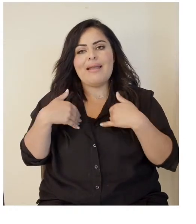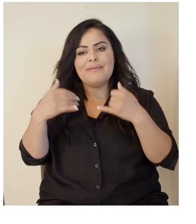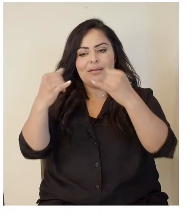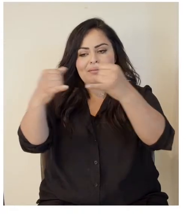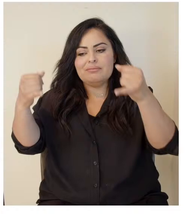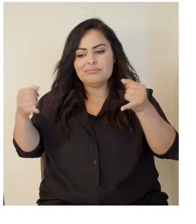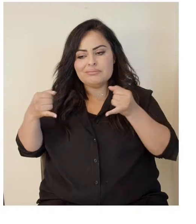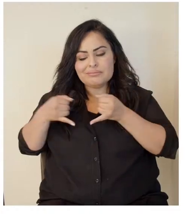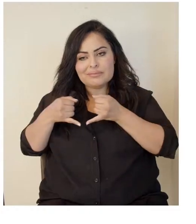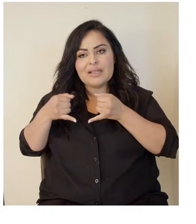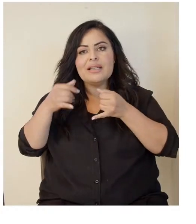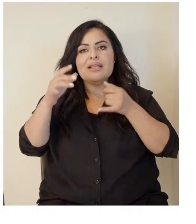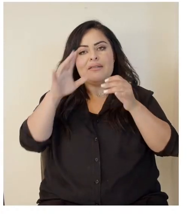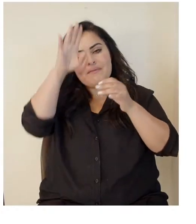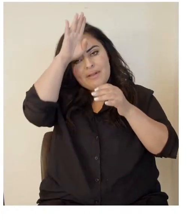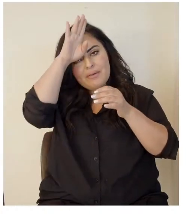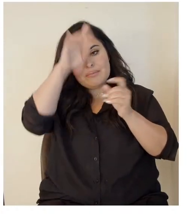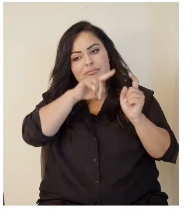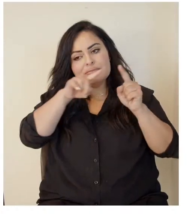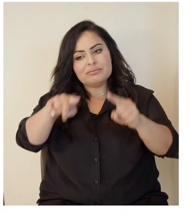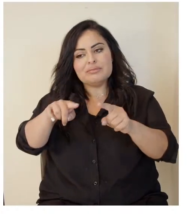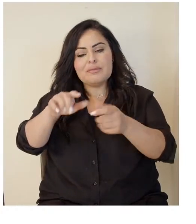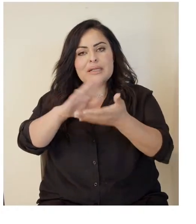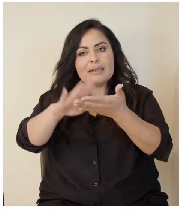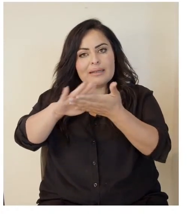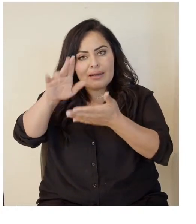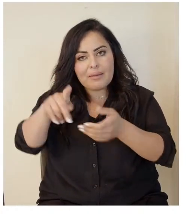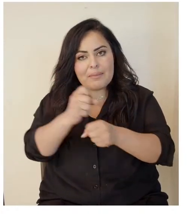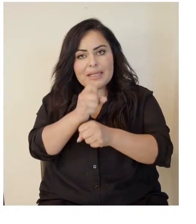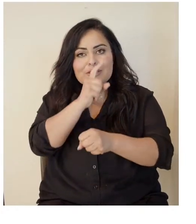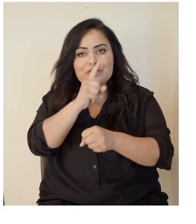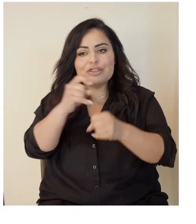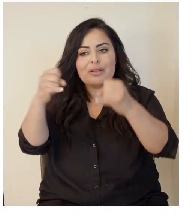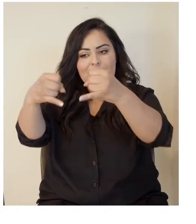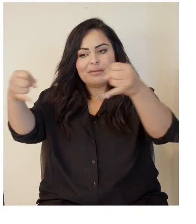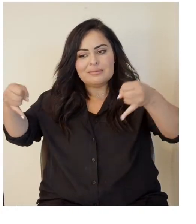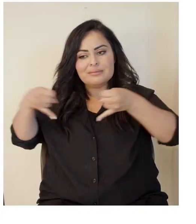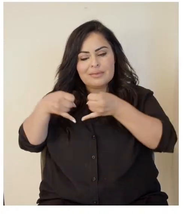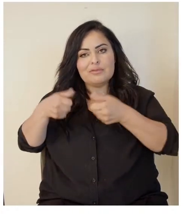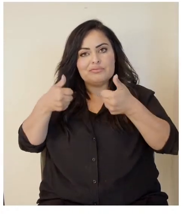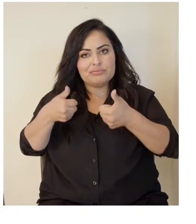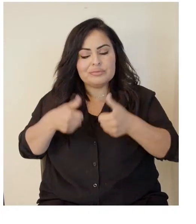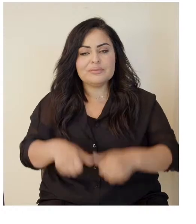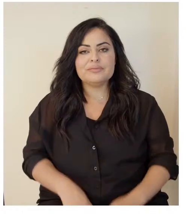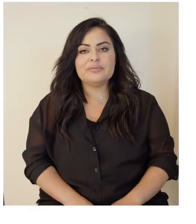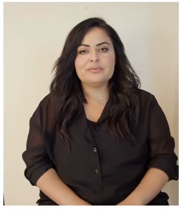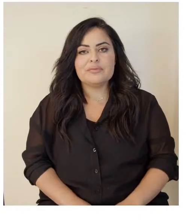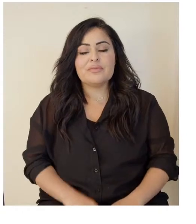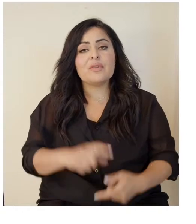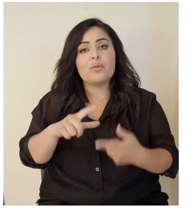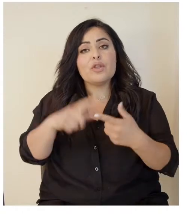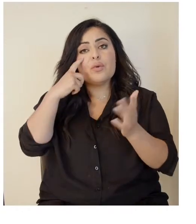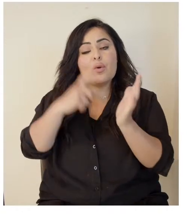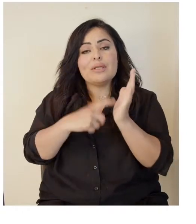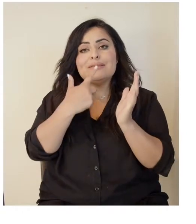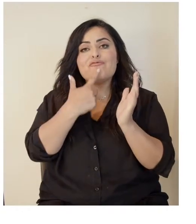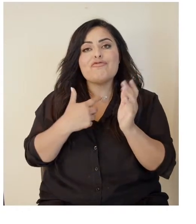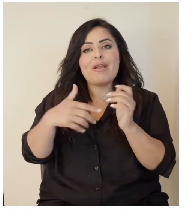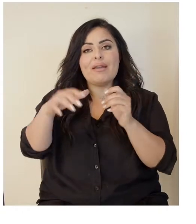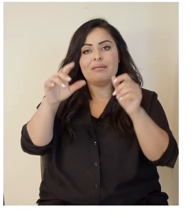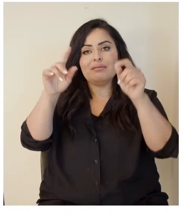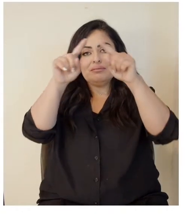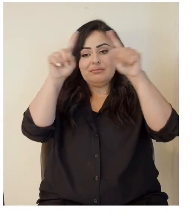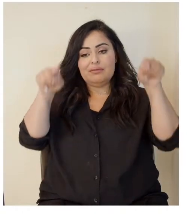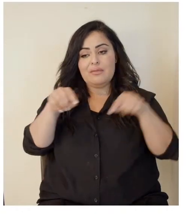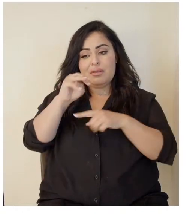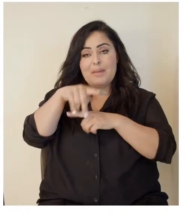and firefighters are mopping up, and we're working to secure it, and we're working to make it good. So when you see red on the map, those are